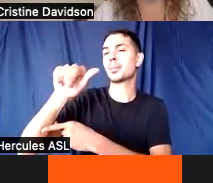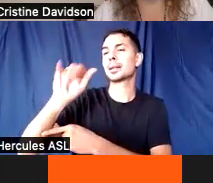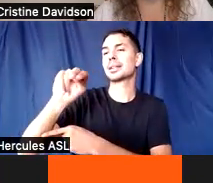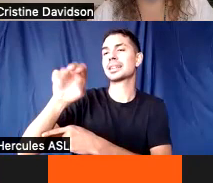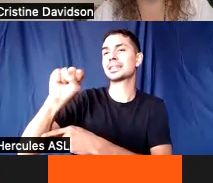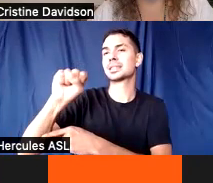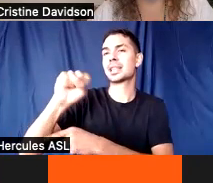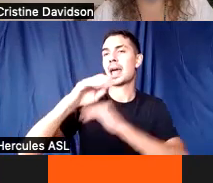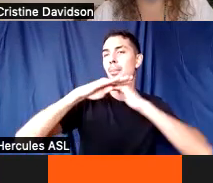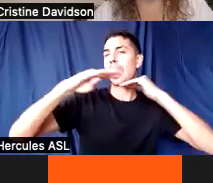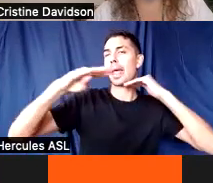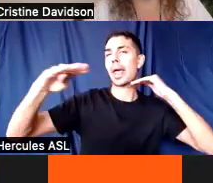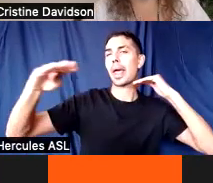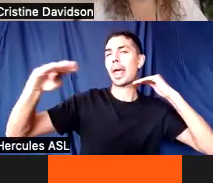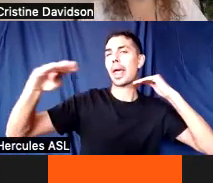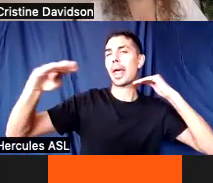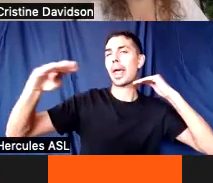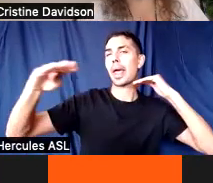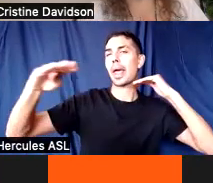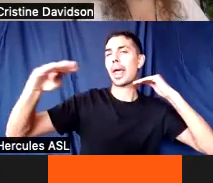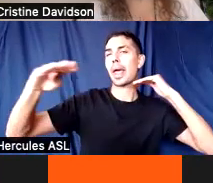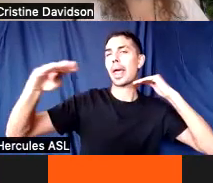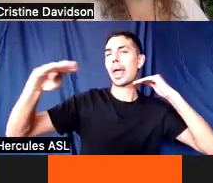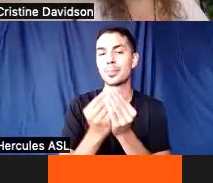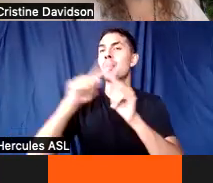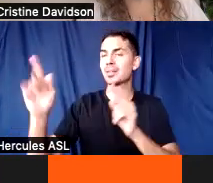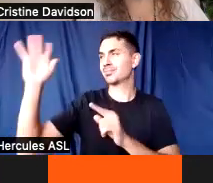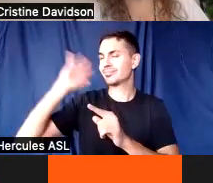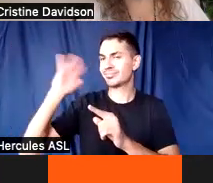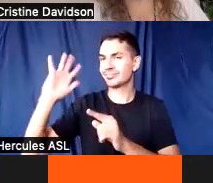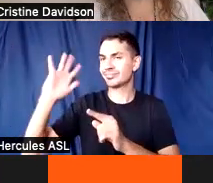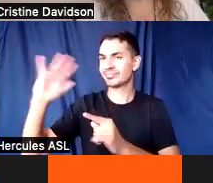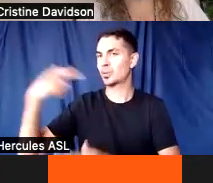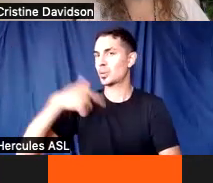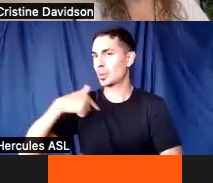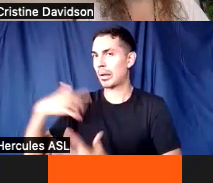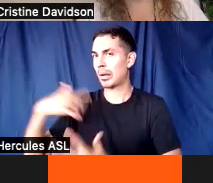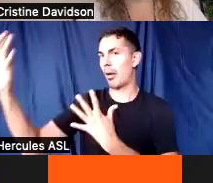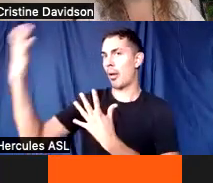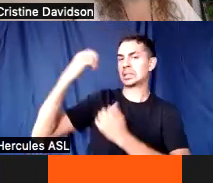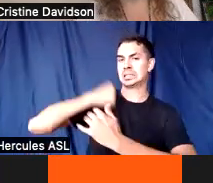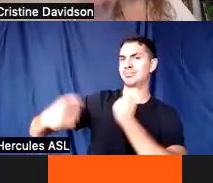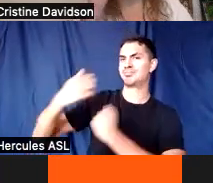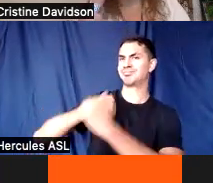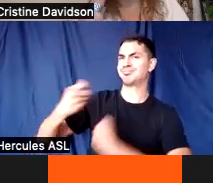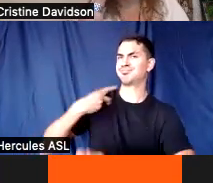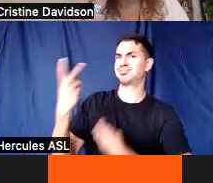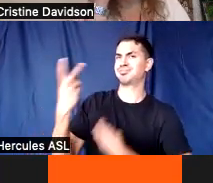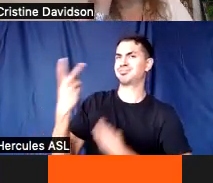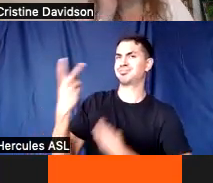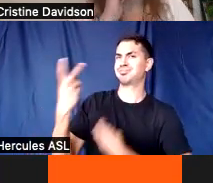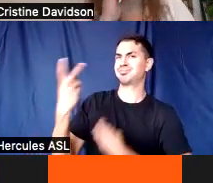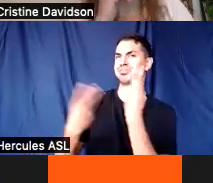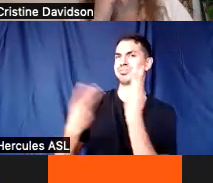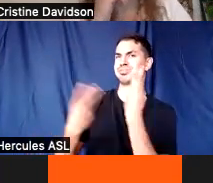of colonization, then we get pushed to this little section of land on Montana. But a lot of our sacred sites, some are in Wyoming and some